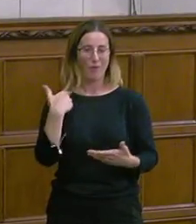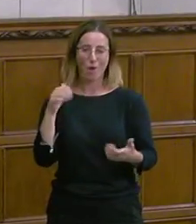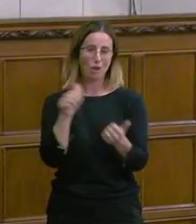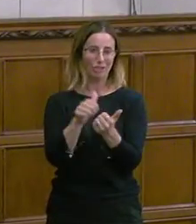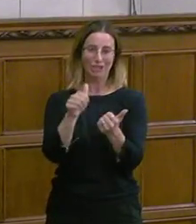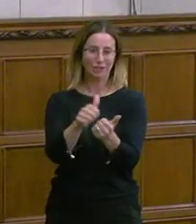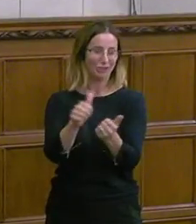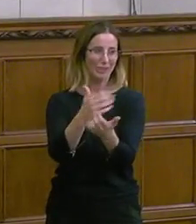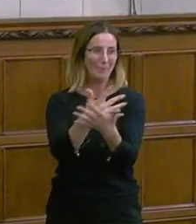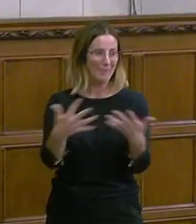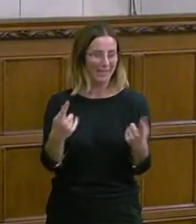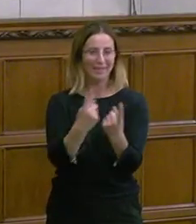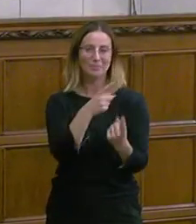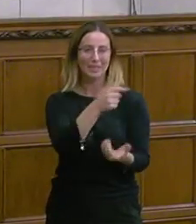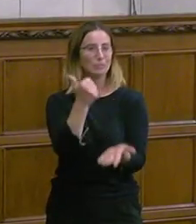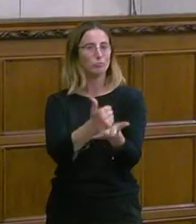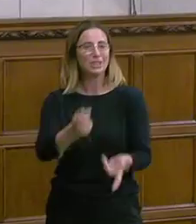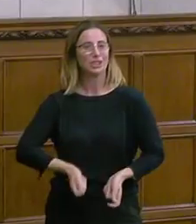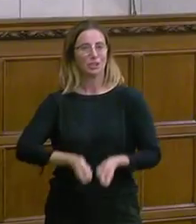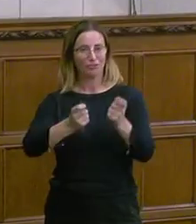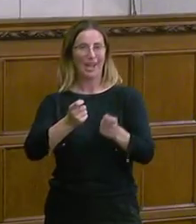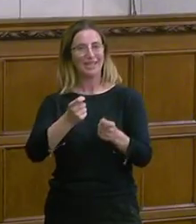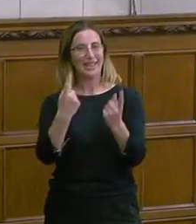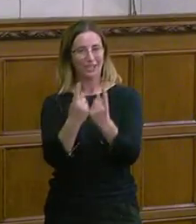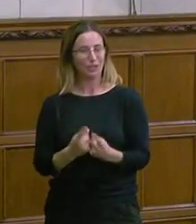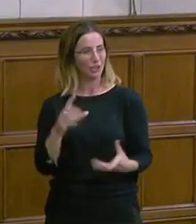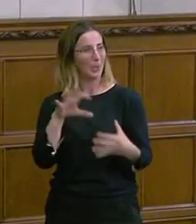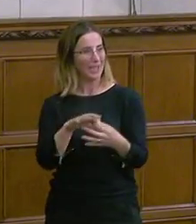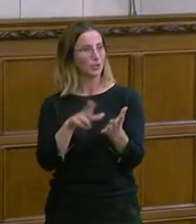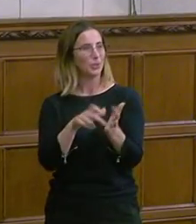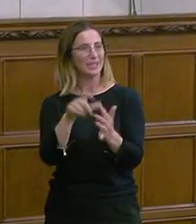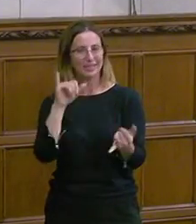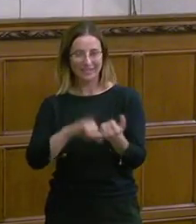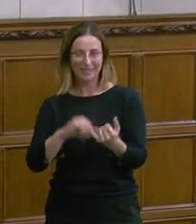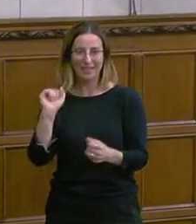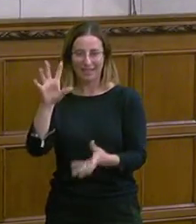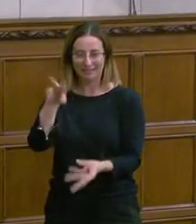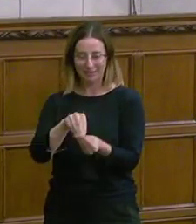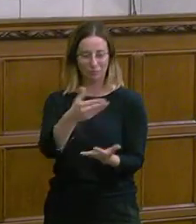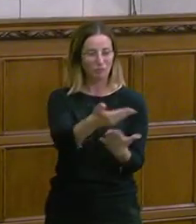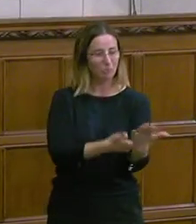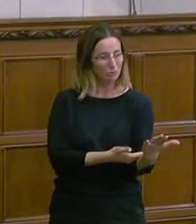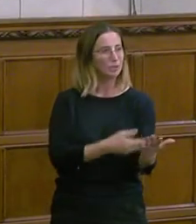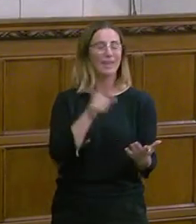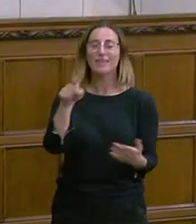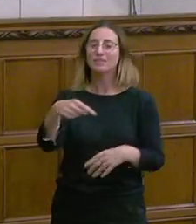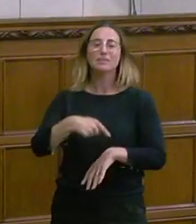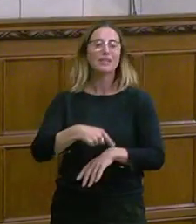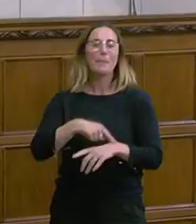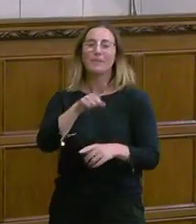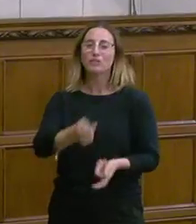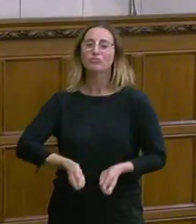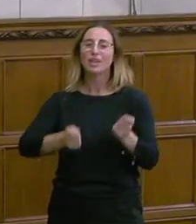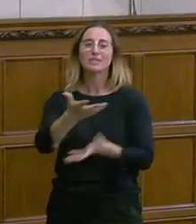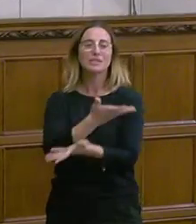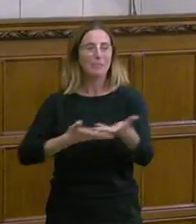his speech on the National Deaf Children's Society summary, which they sent out, and I congratulate them. And their timing is perfect as we now